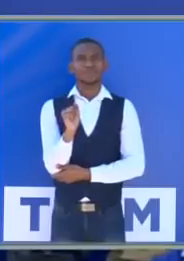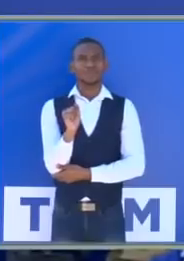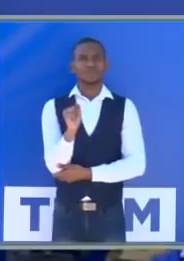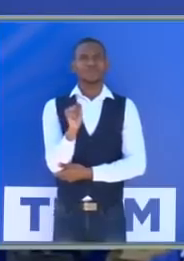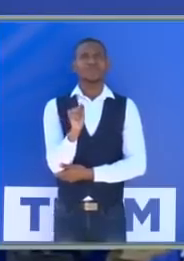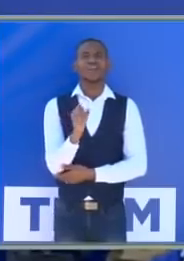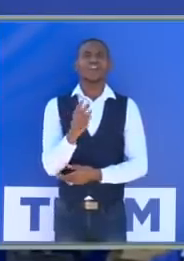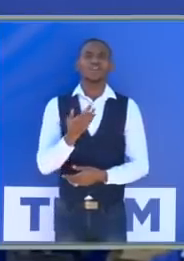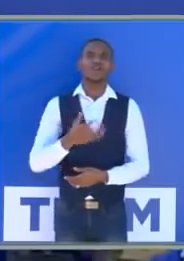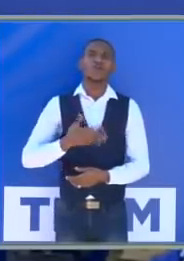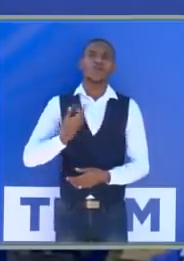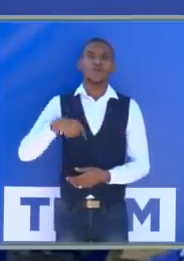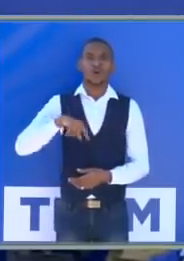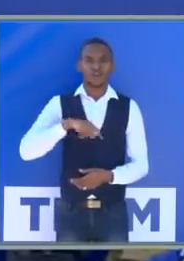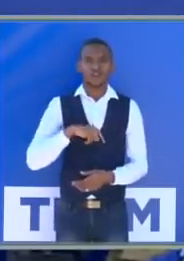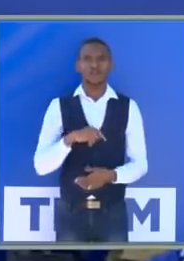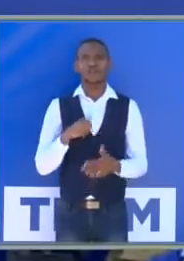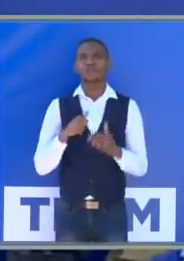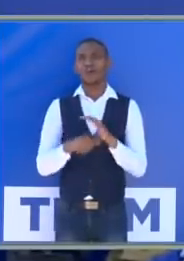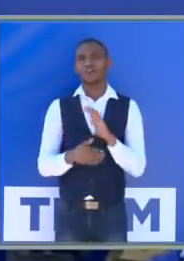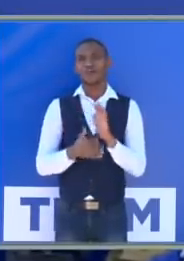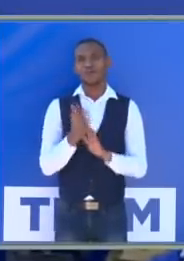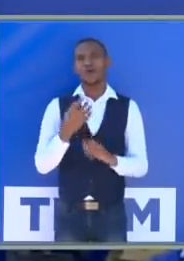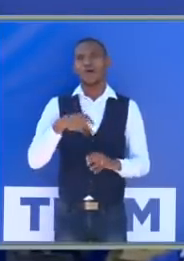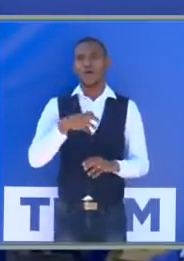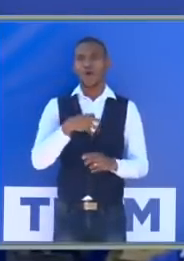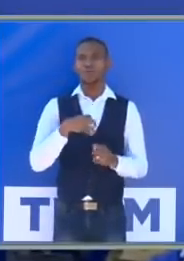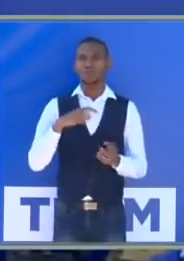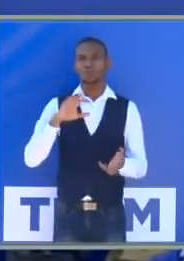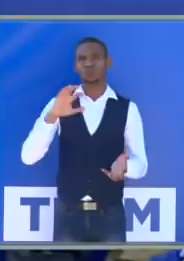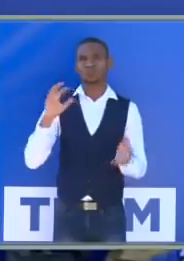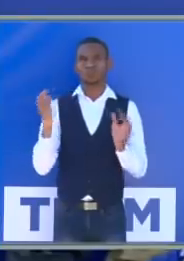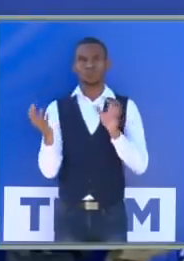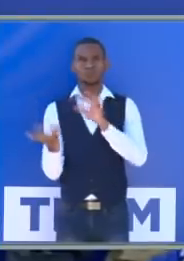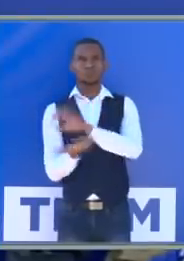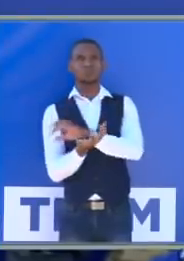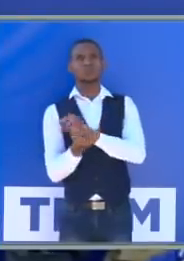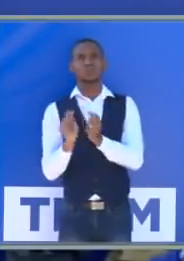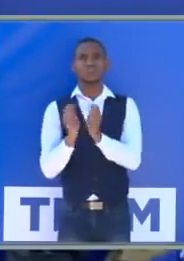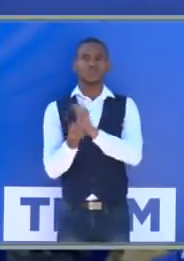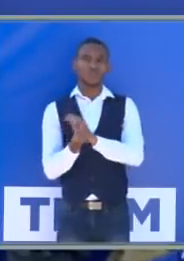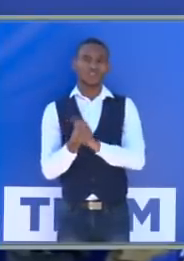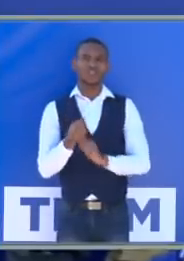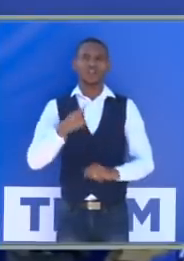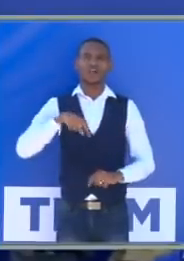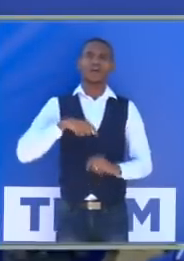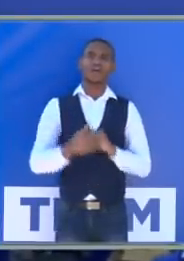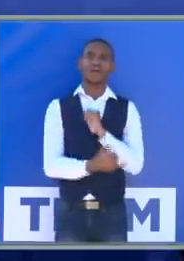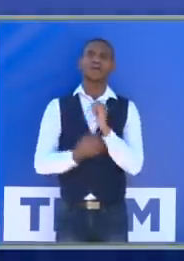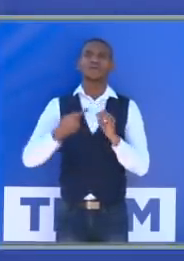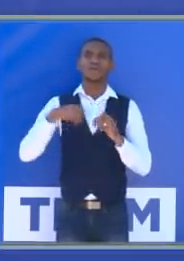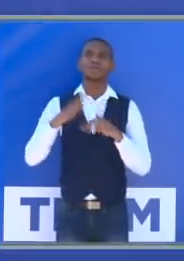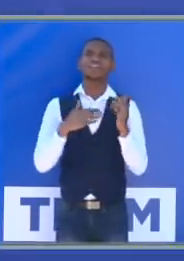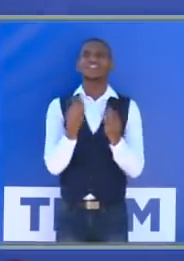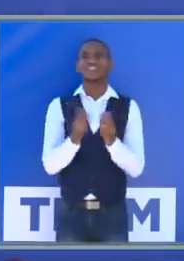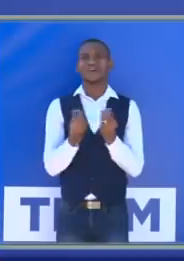if we want to undergo our own transformation as a country, so we build something better,